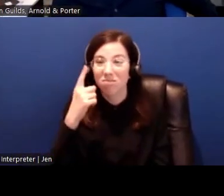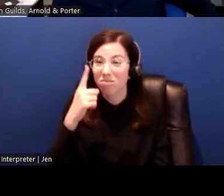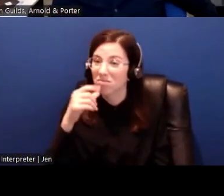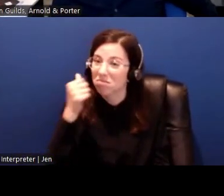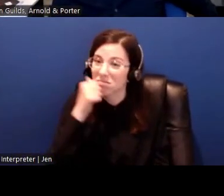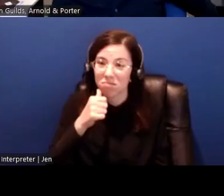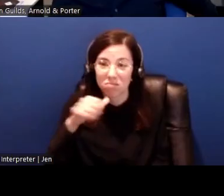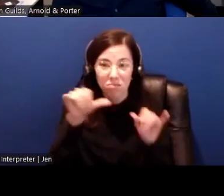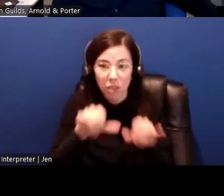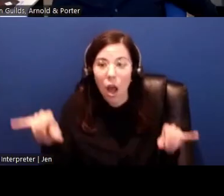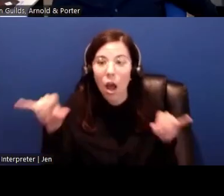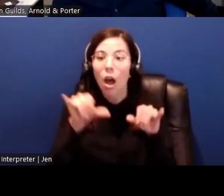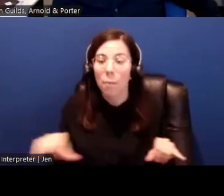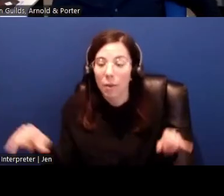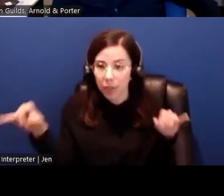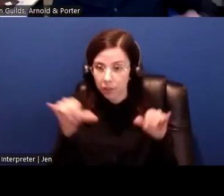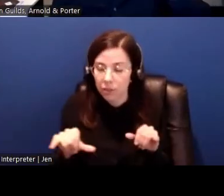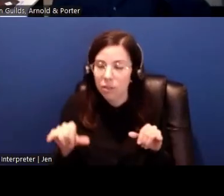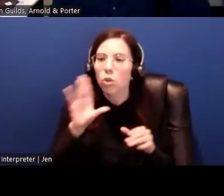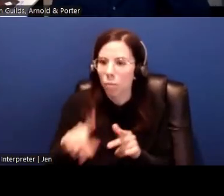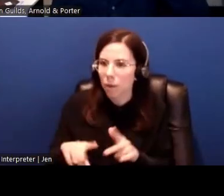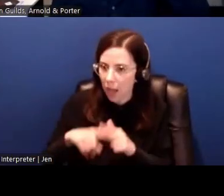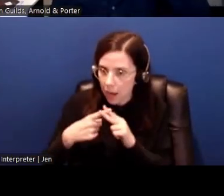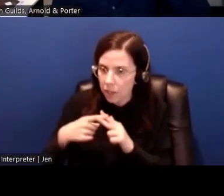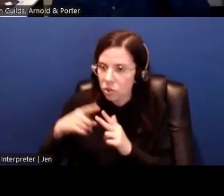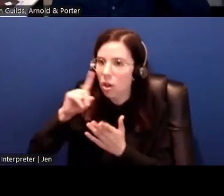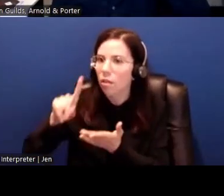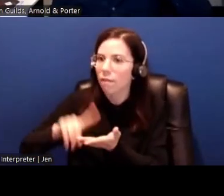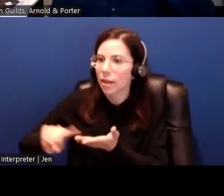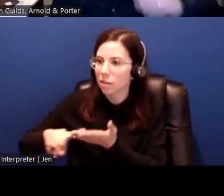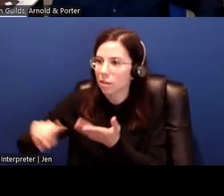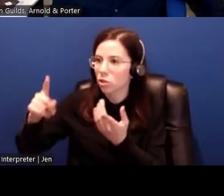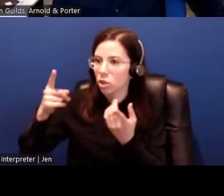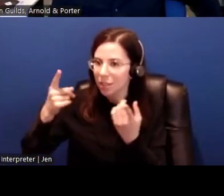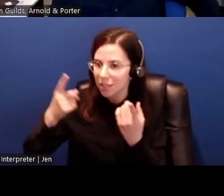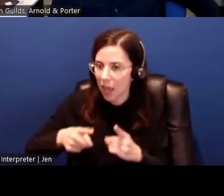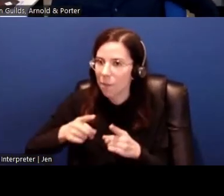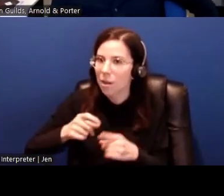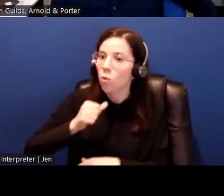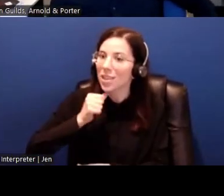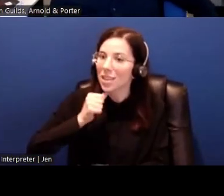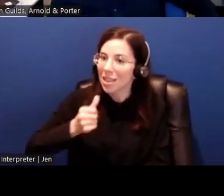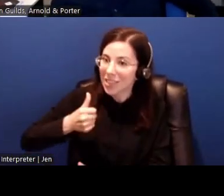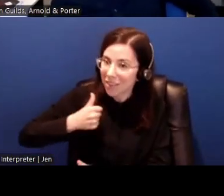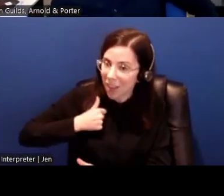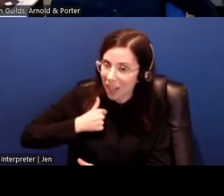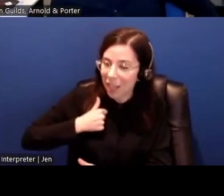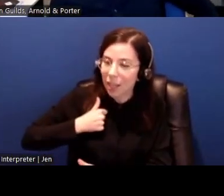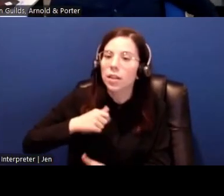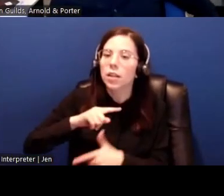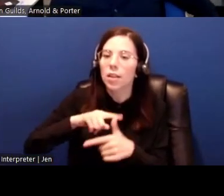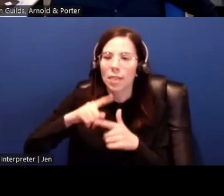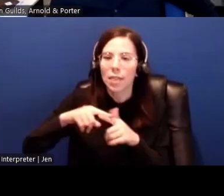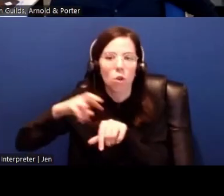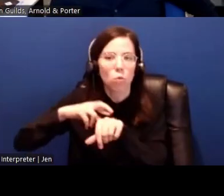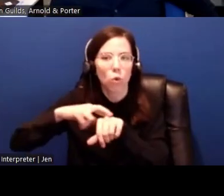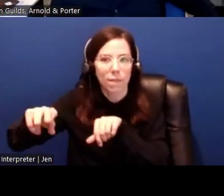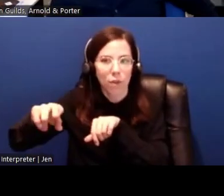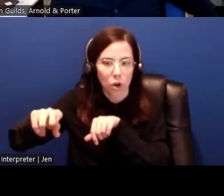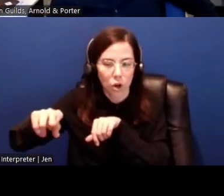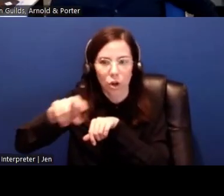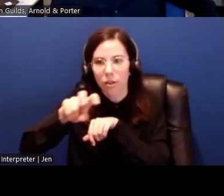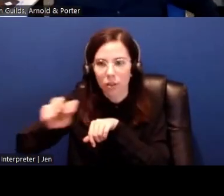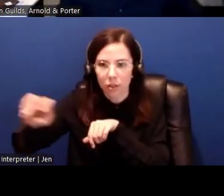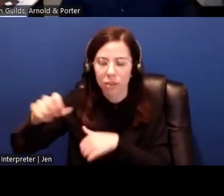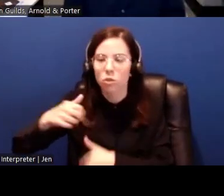for there to be initial investigations on the civilian side that are then referred to the